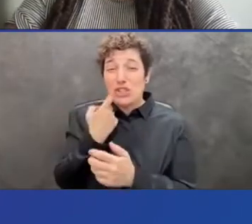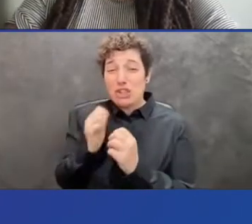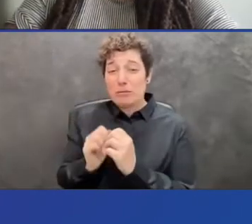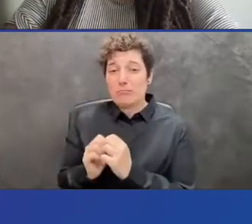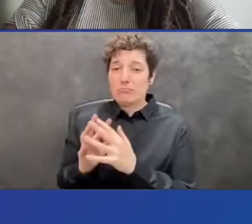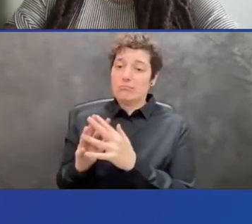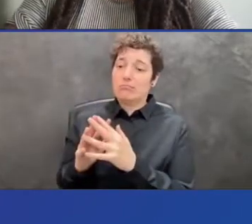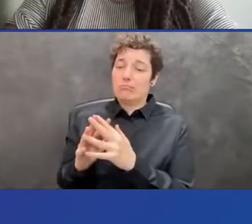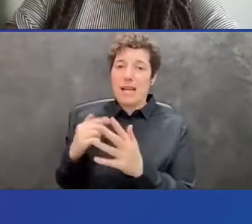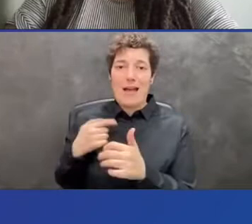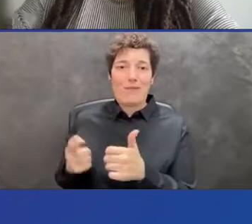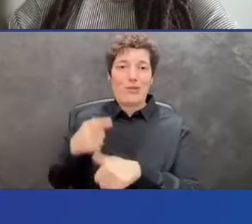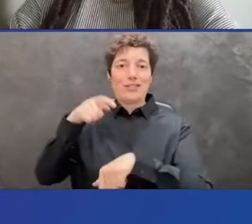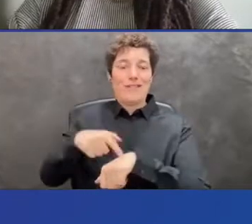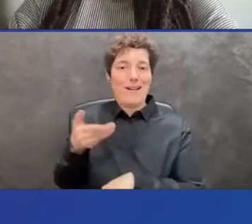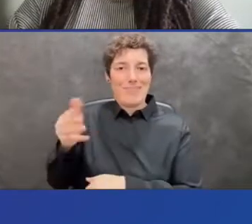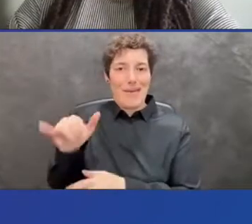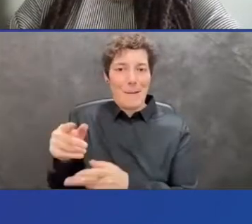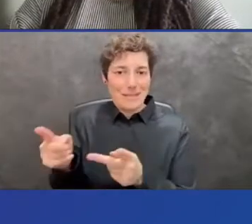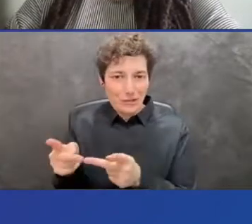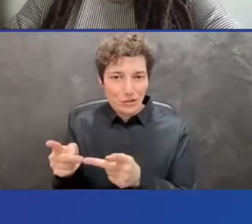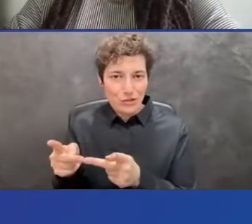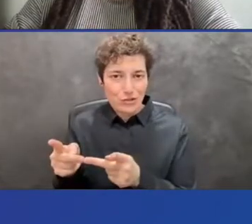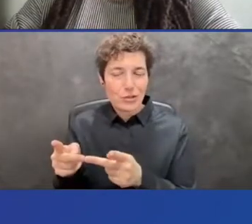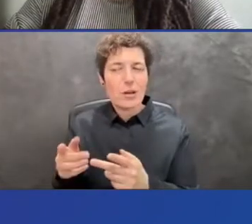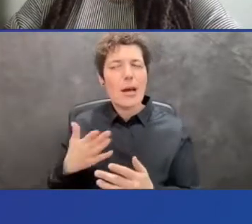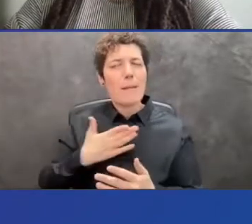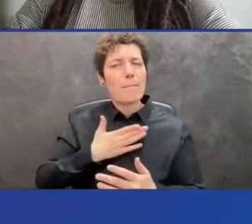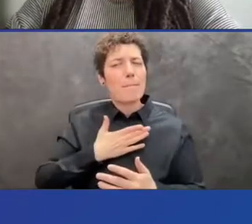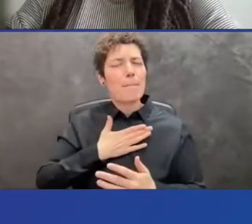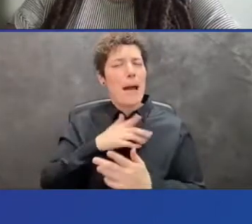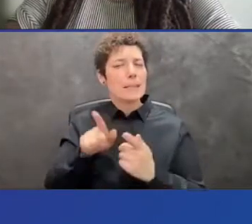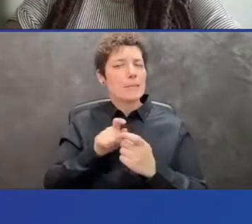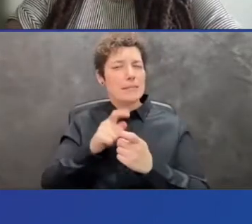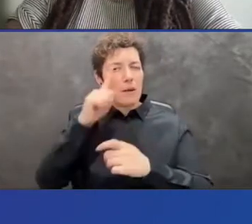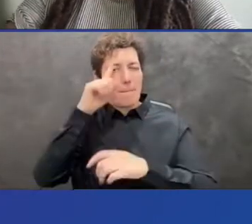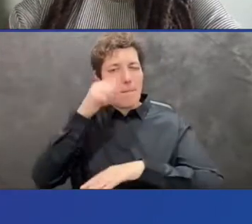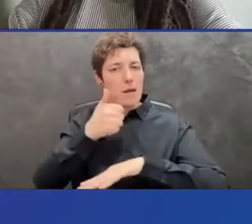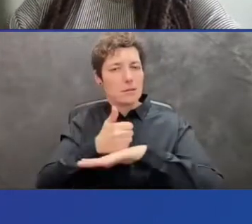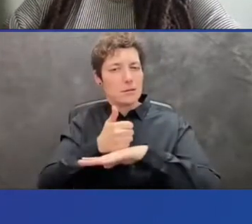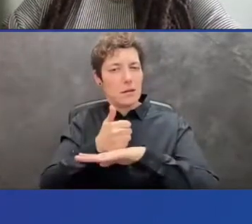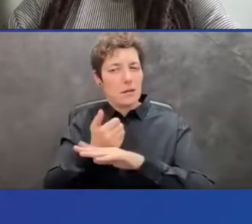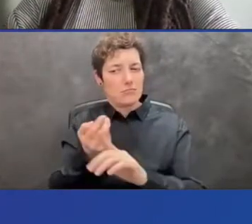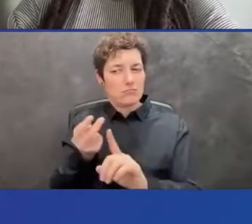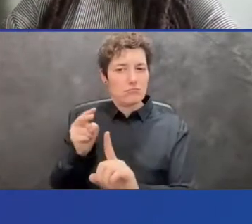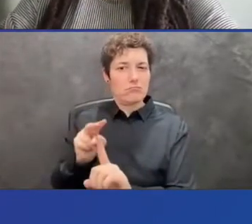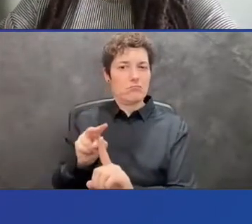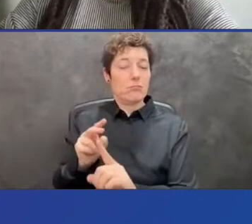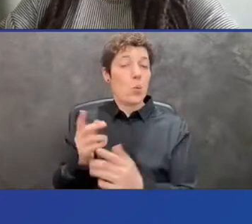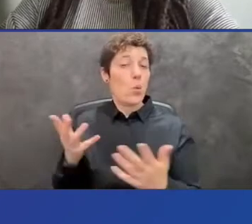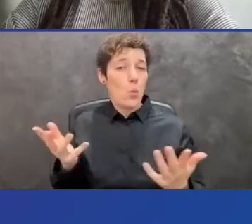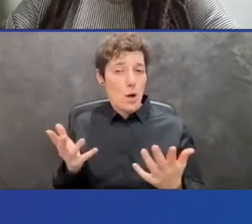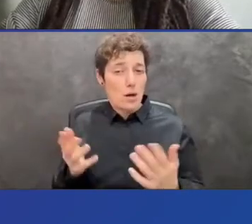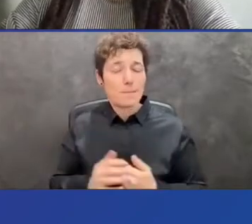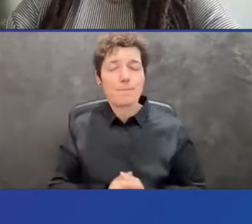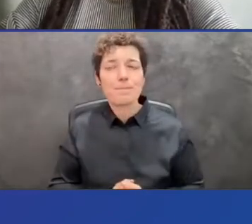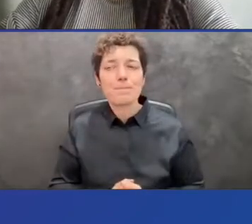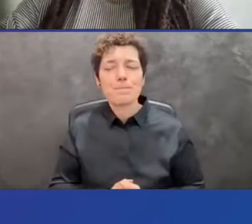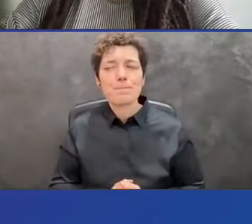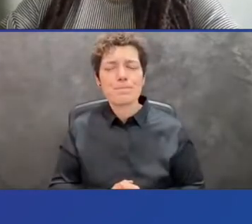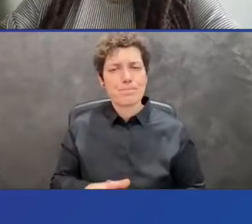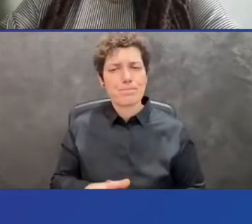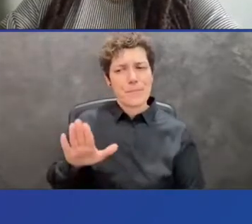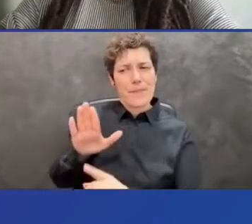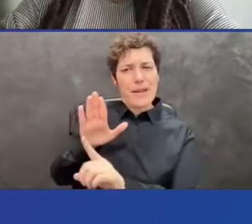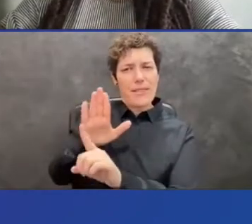that my specific mindset going in is the institutional knowledge